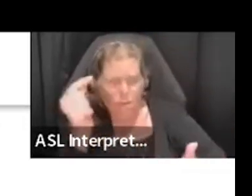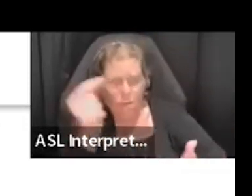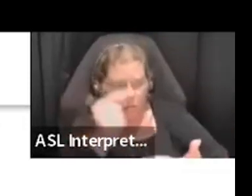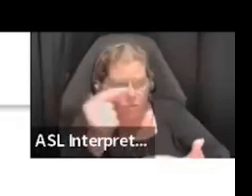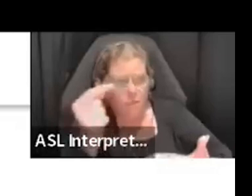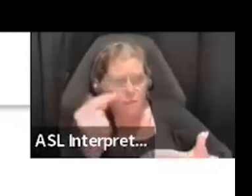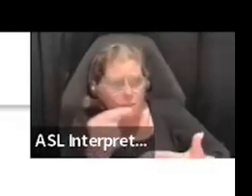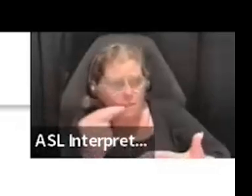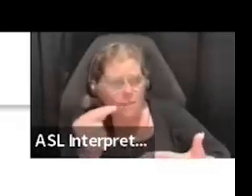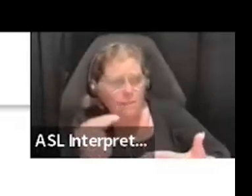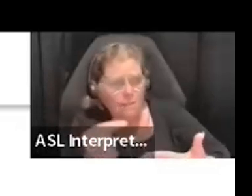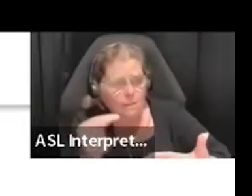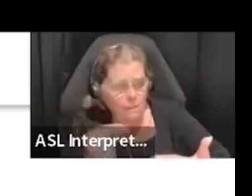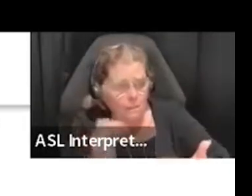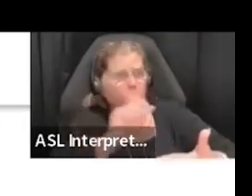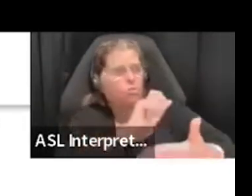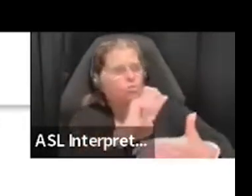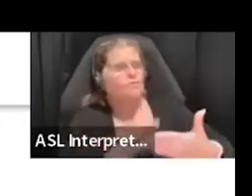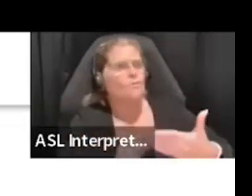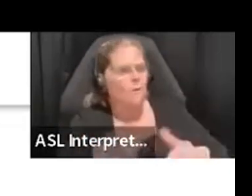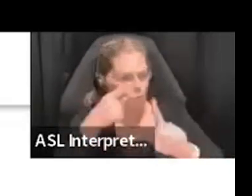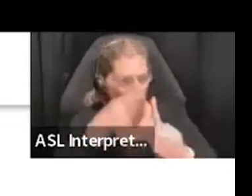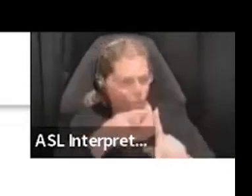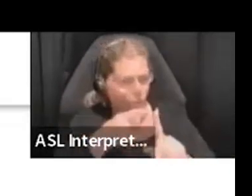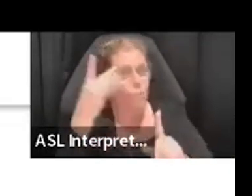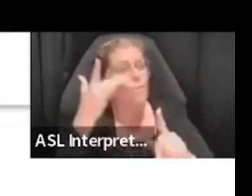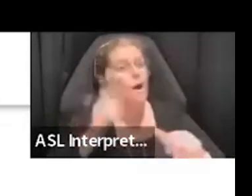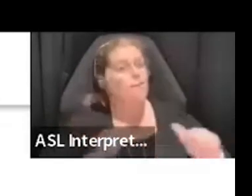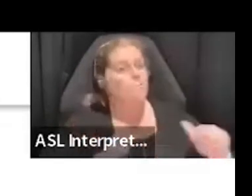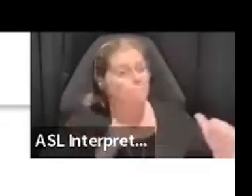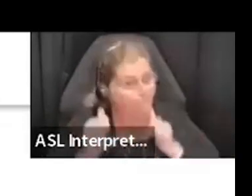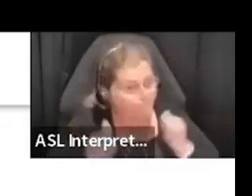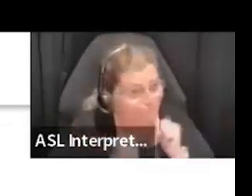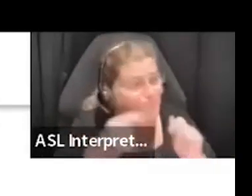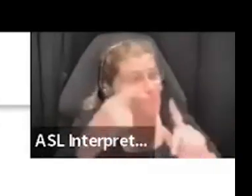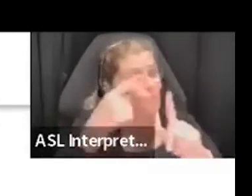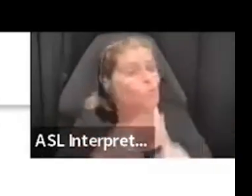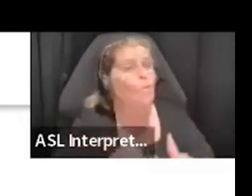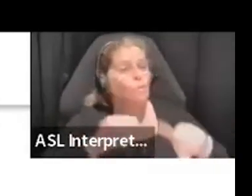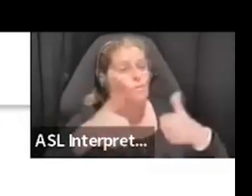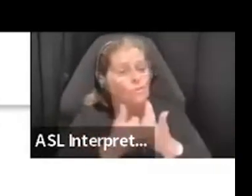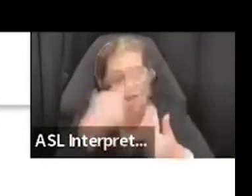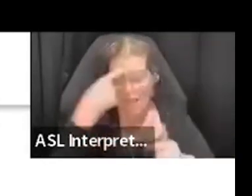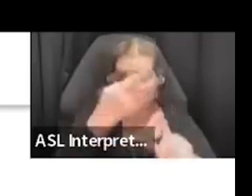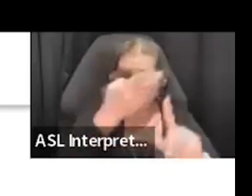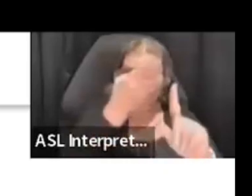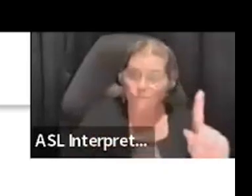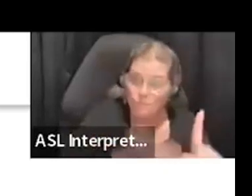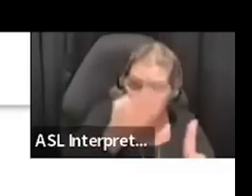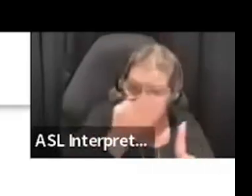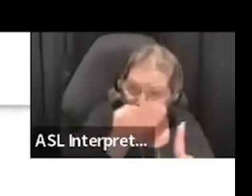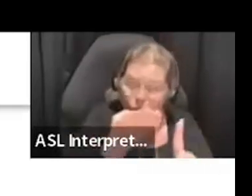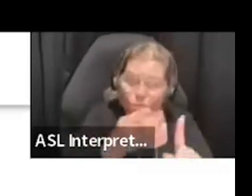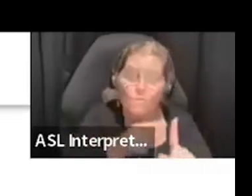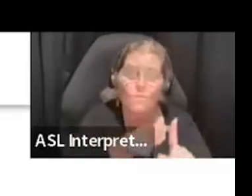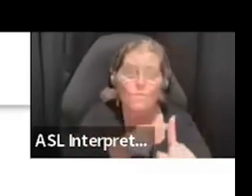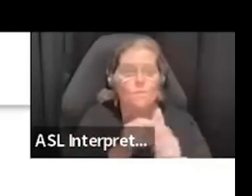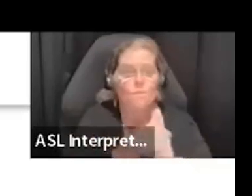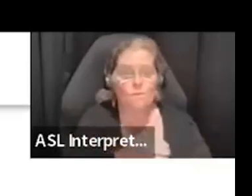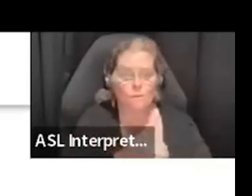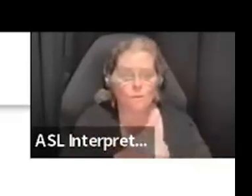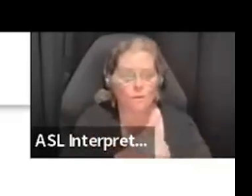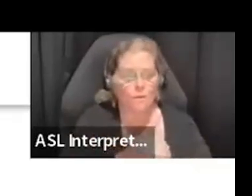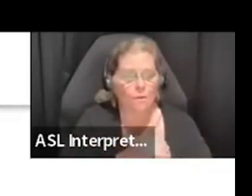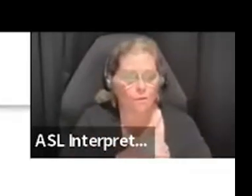that your goals are rigorous, your goals are challenging for the student. You don't want to set